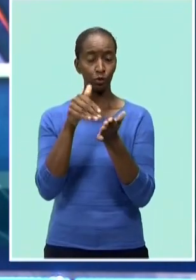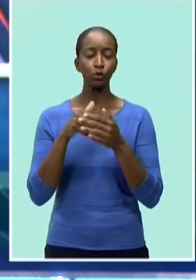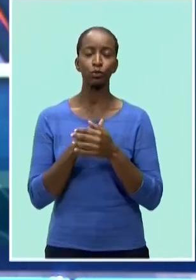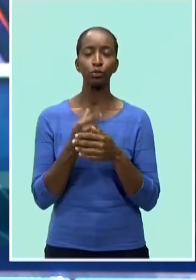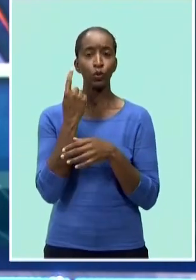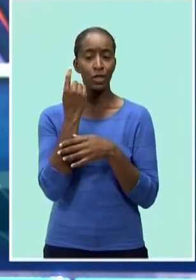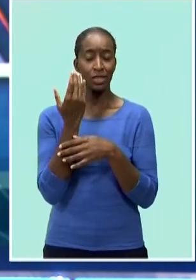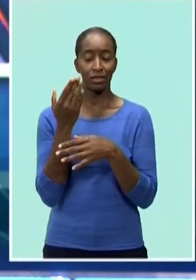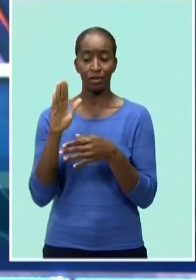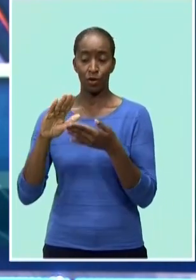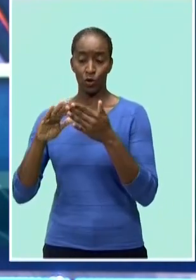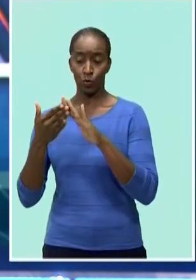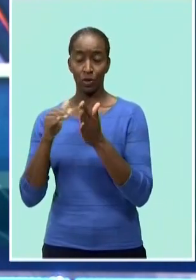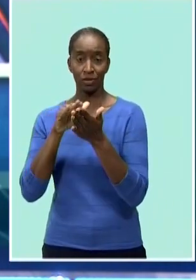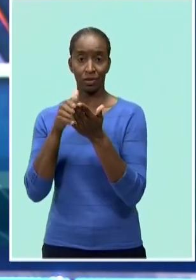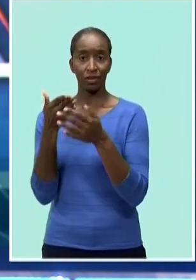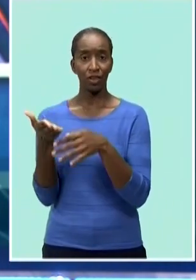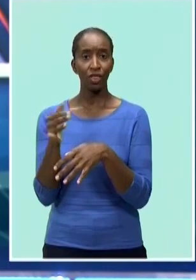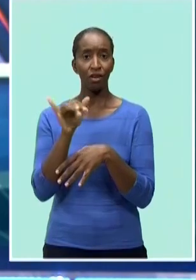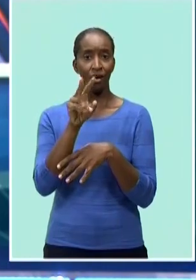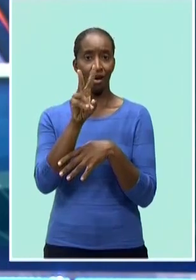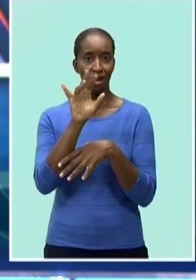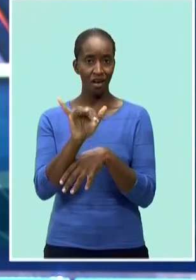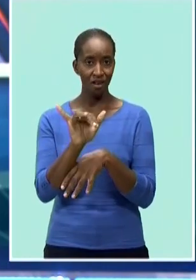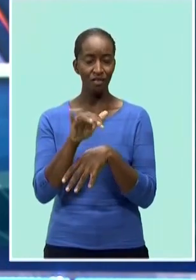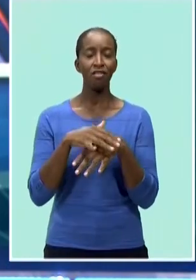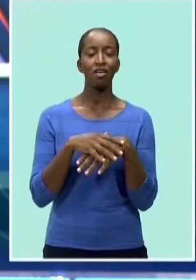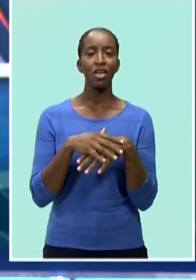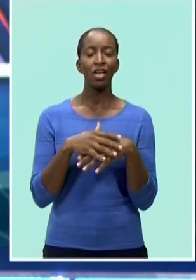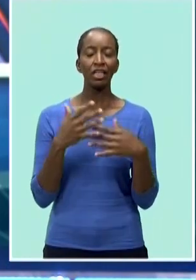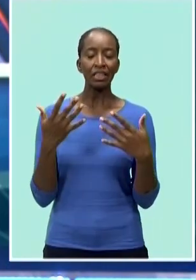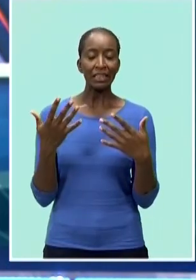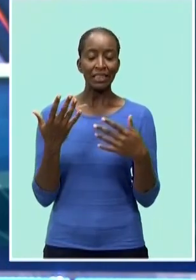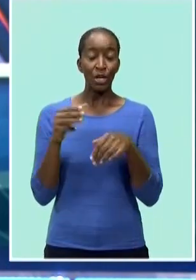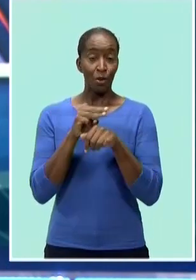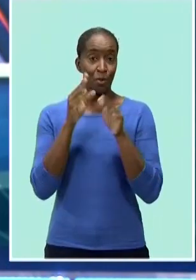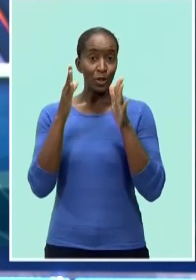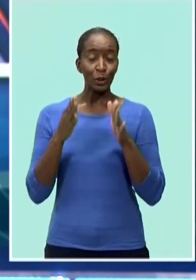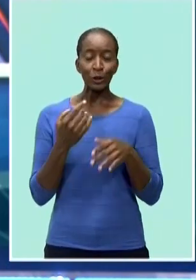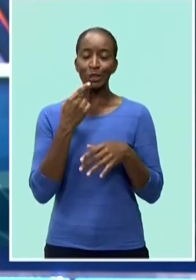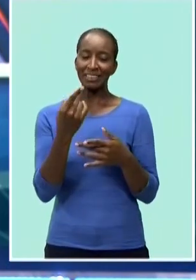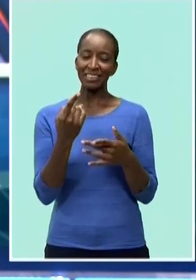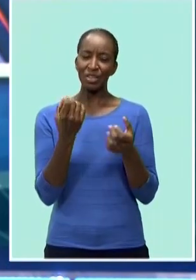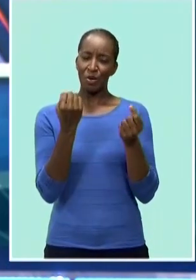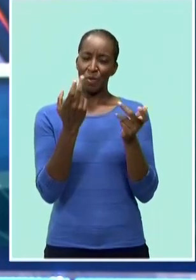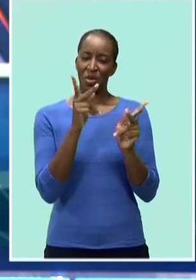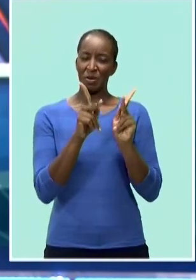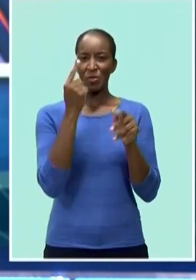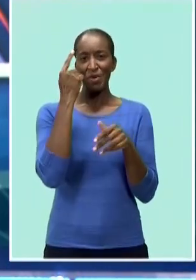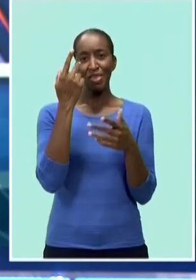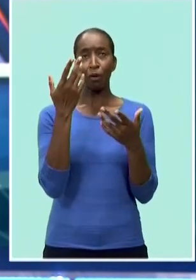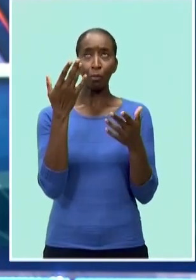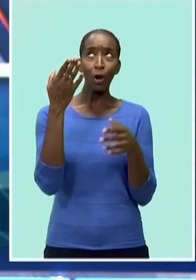that while many Barbadians believe in the good old saying that God is a Bajan, we cannot afford to let our guards